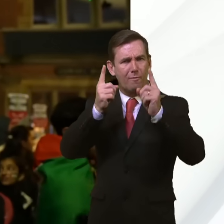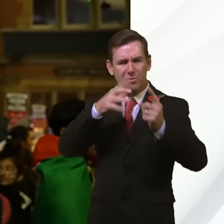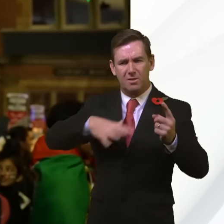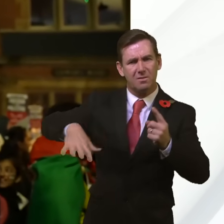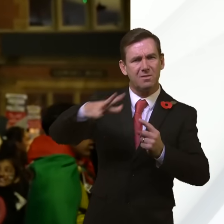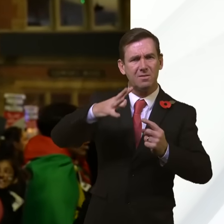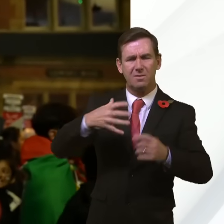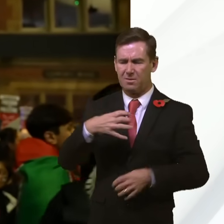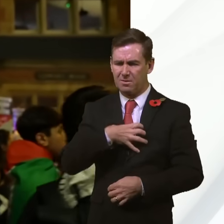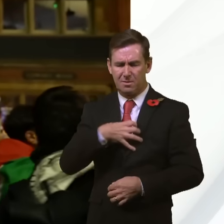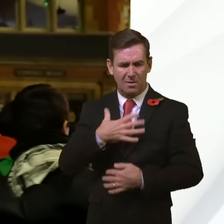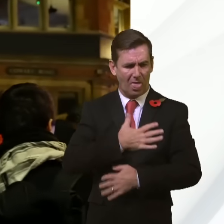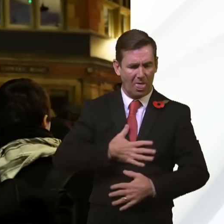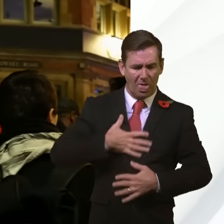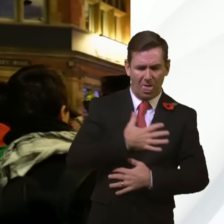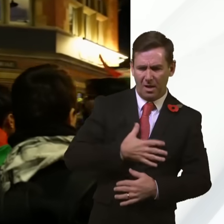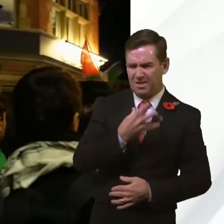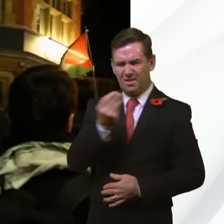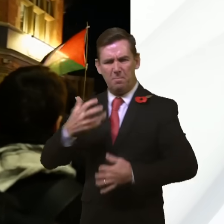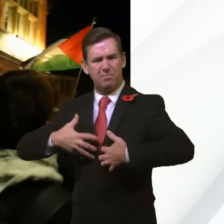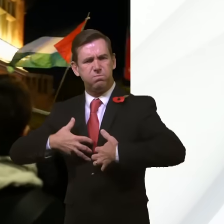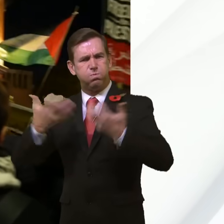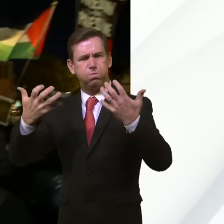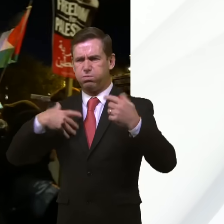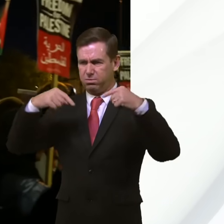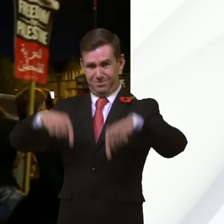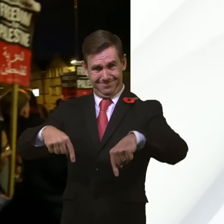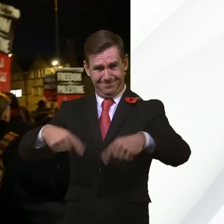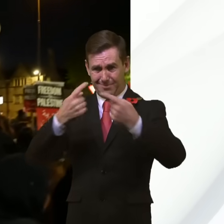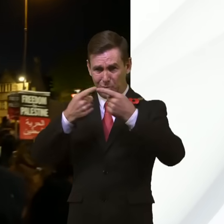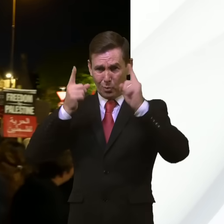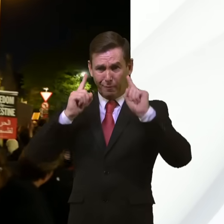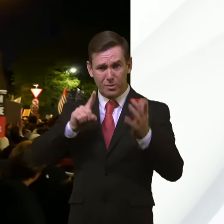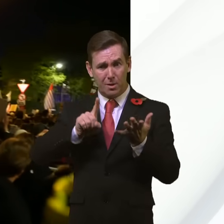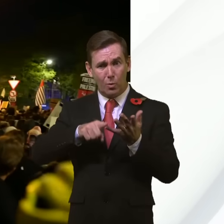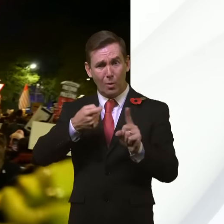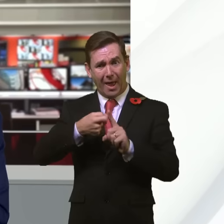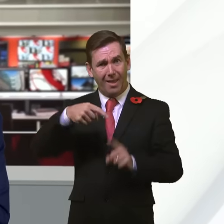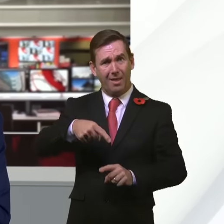anger to university life here in the UK. Elaine Dunkley, BBC News.